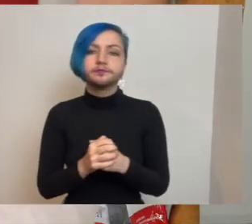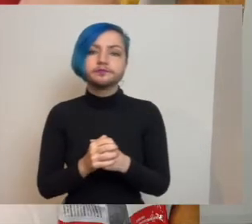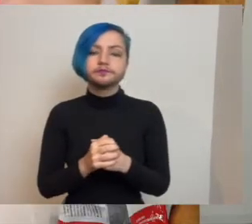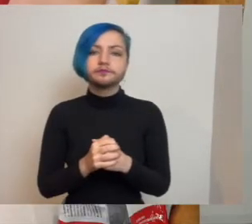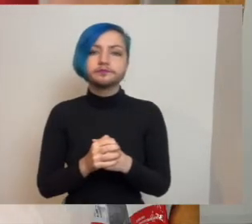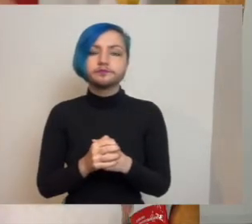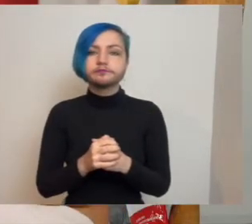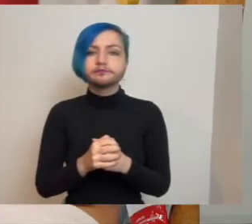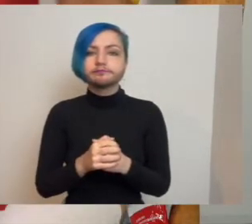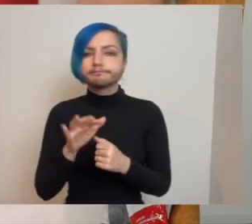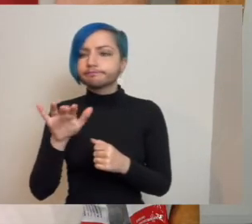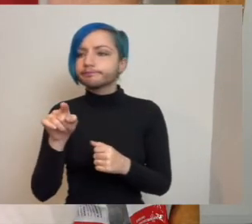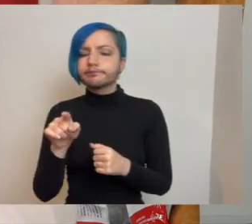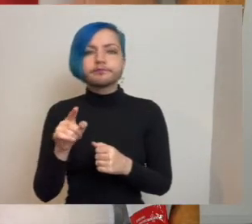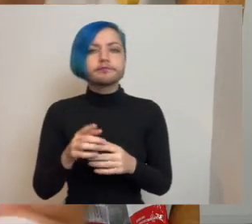And then I've got different kind of